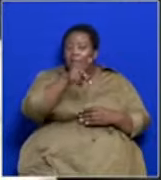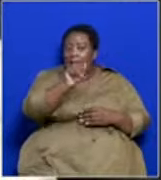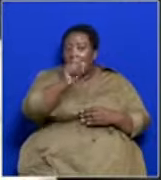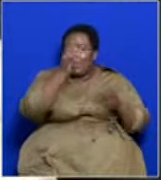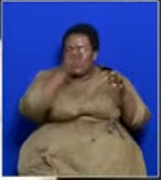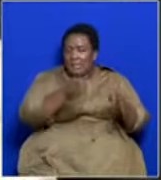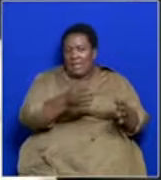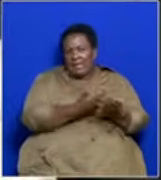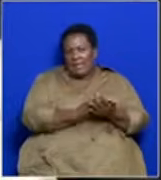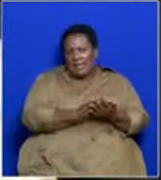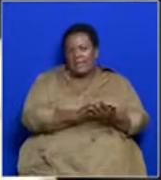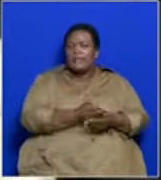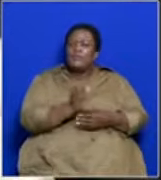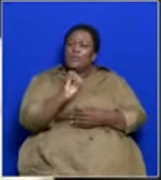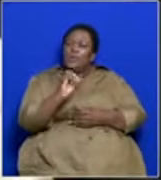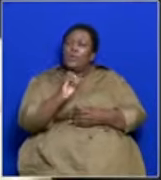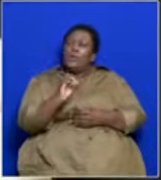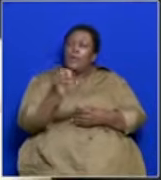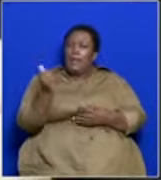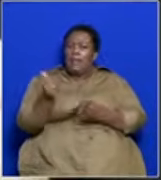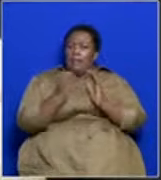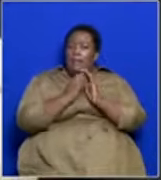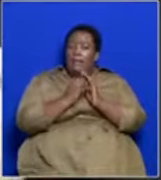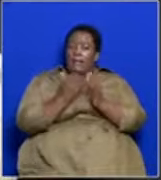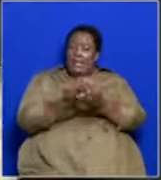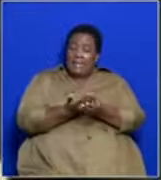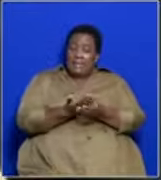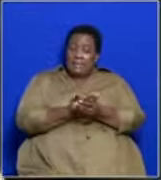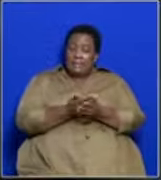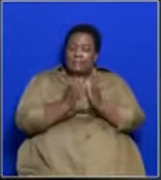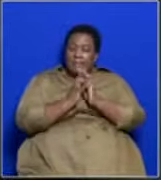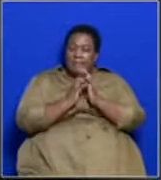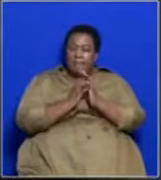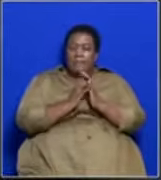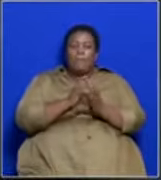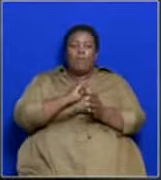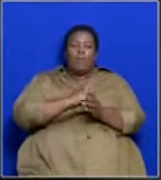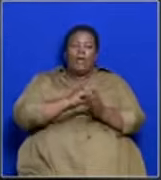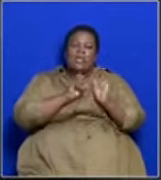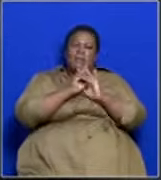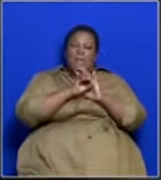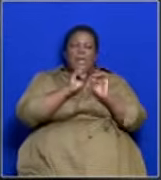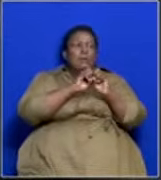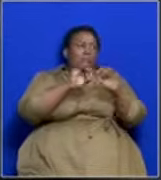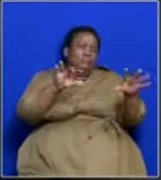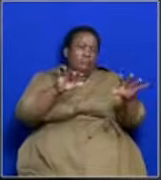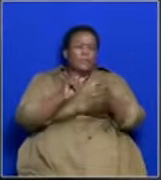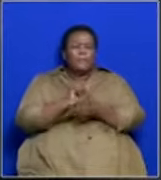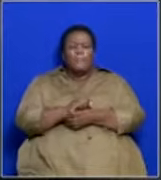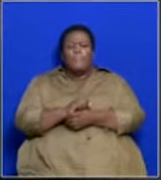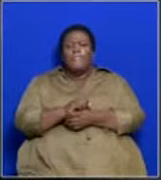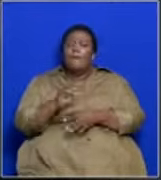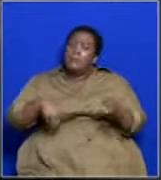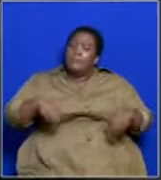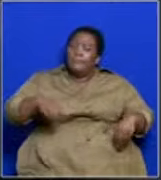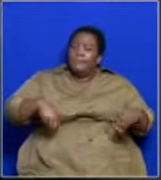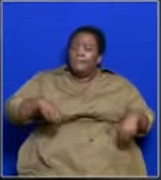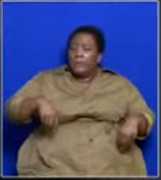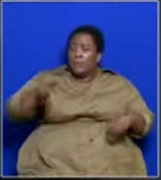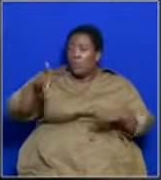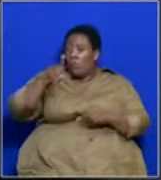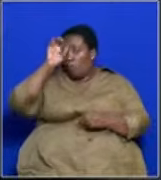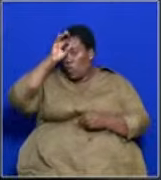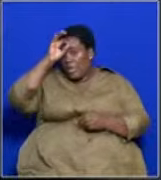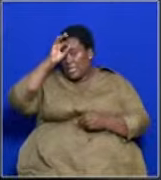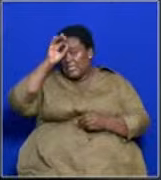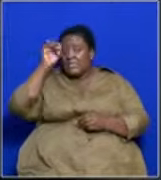case because it was shown in media also. It was corruption. The police were seen loading